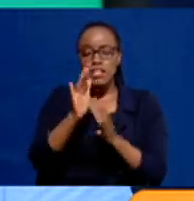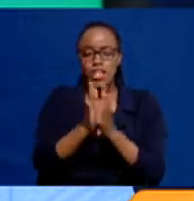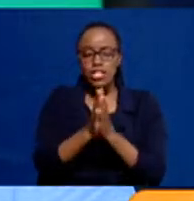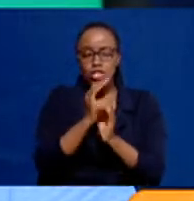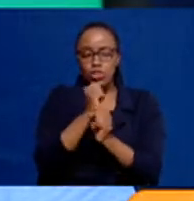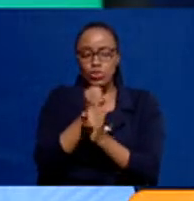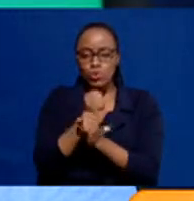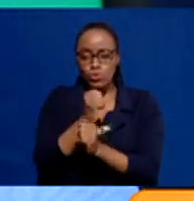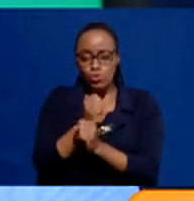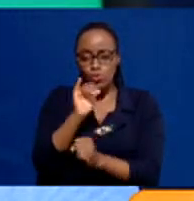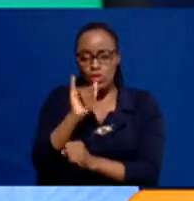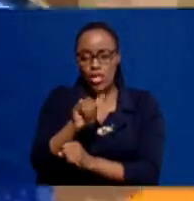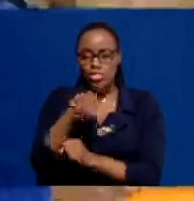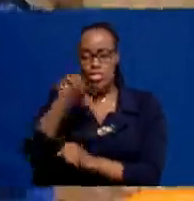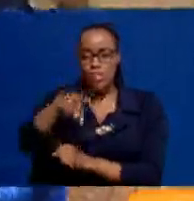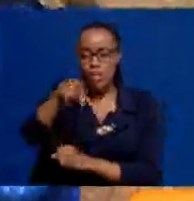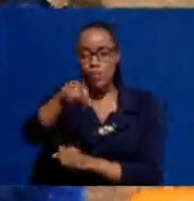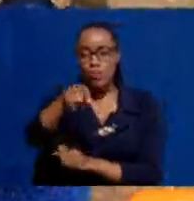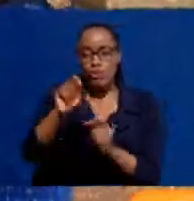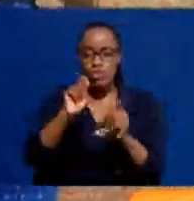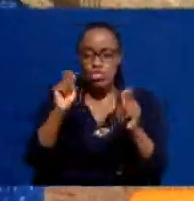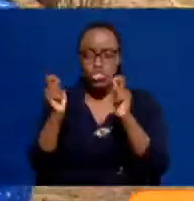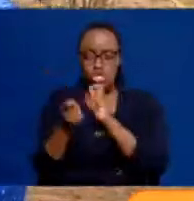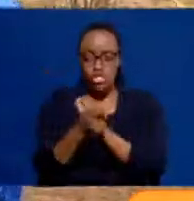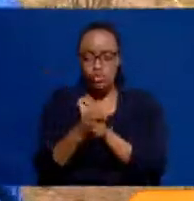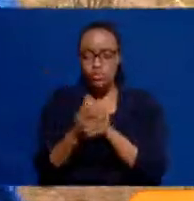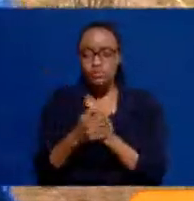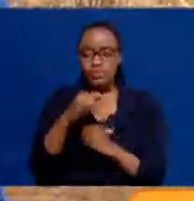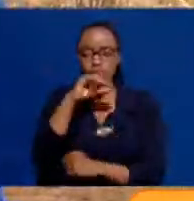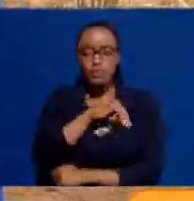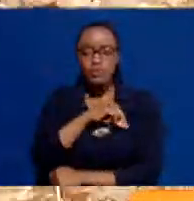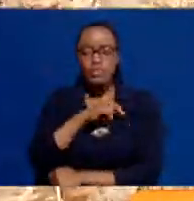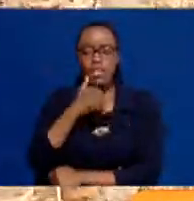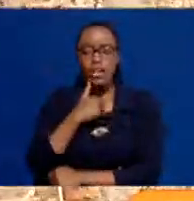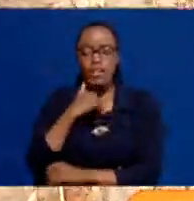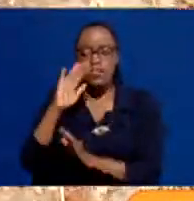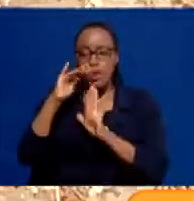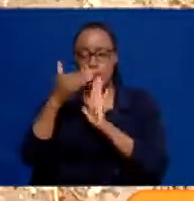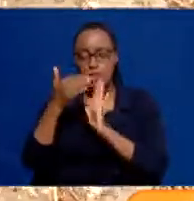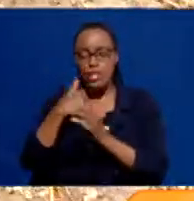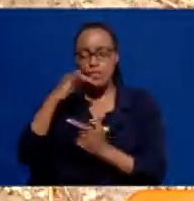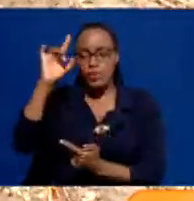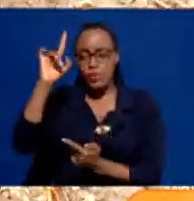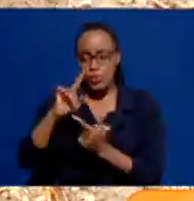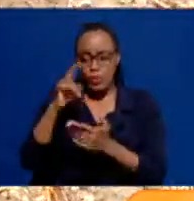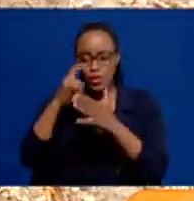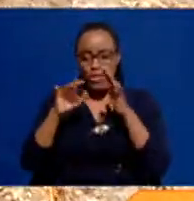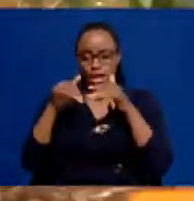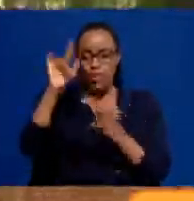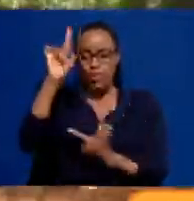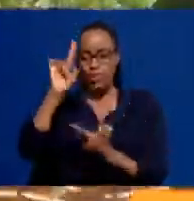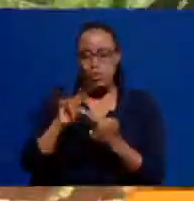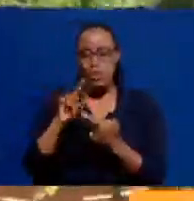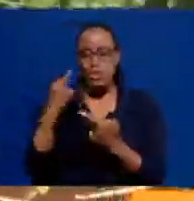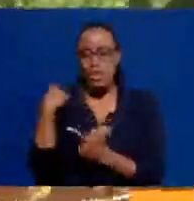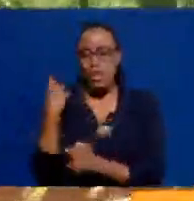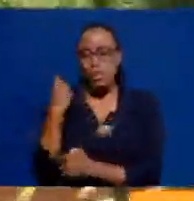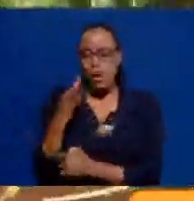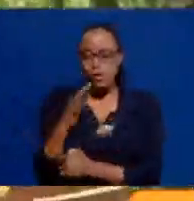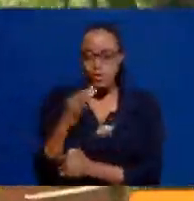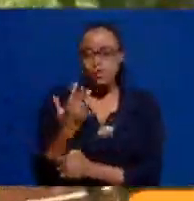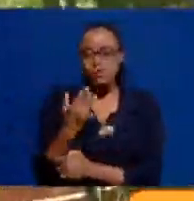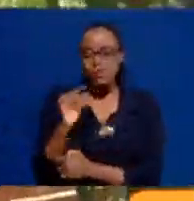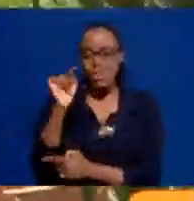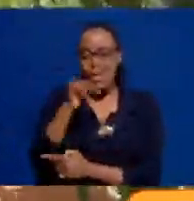pictures how the crop evolves. One of the major benefits of the approach is cutting costs by reducing the number of field visits